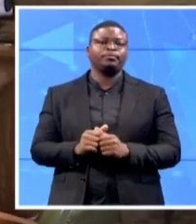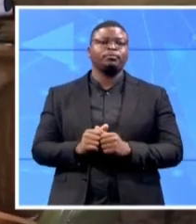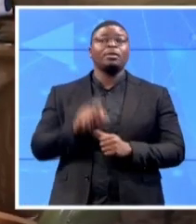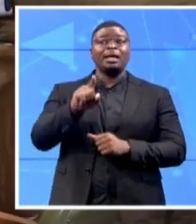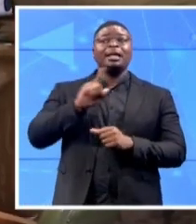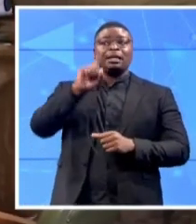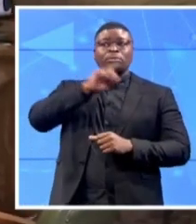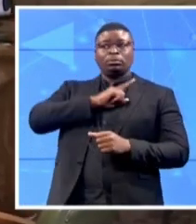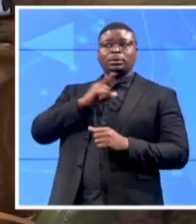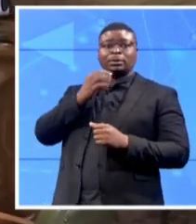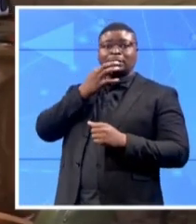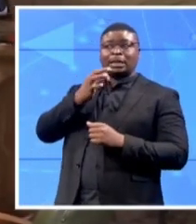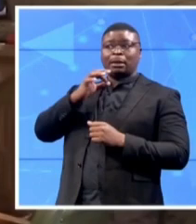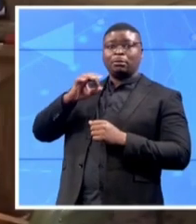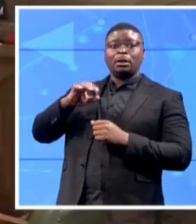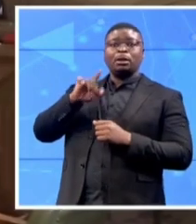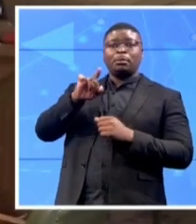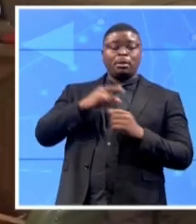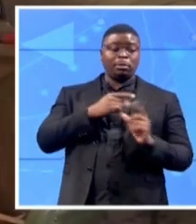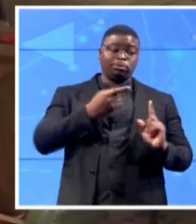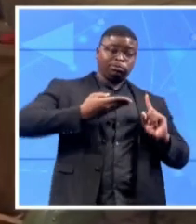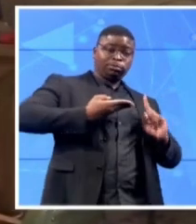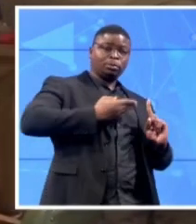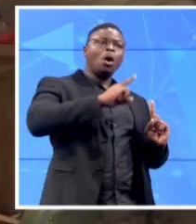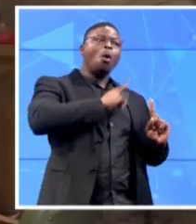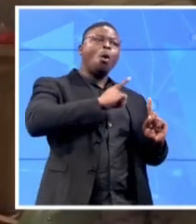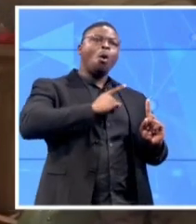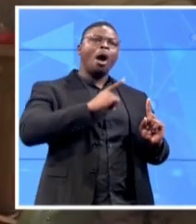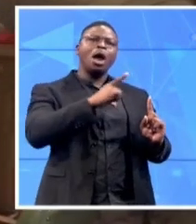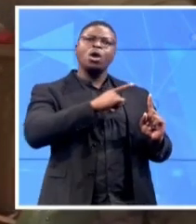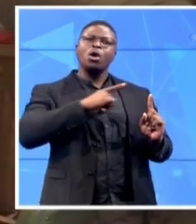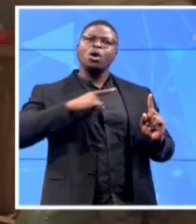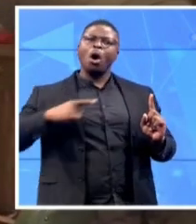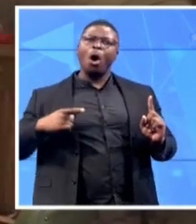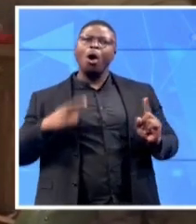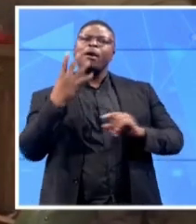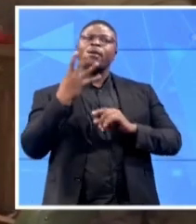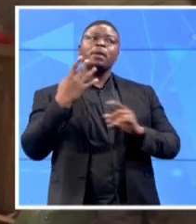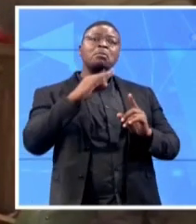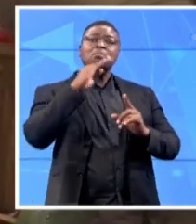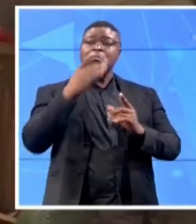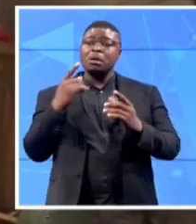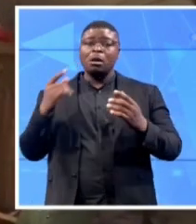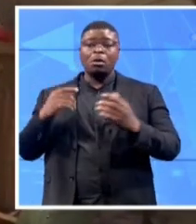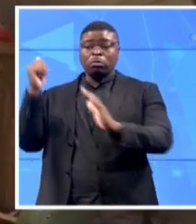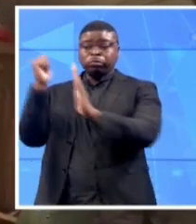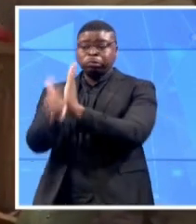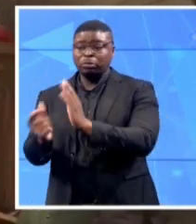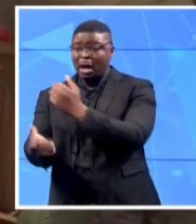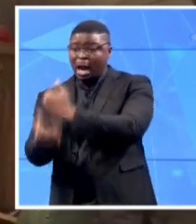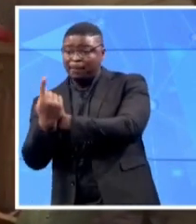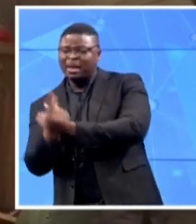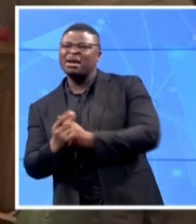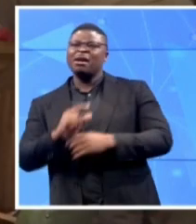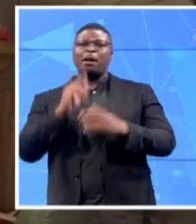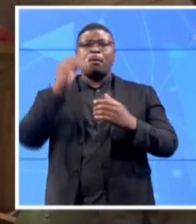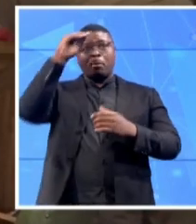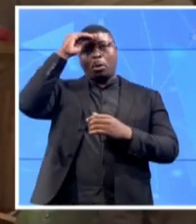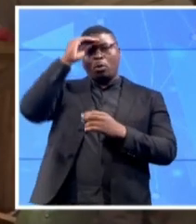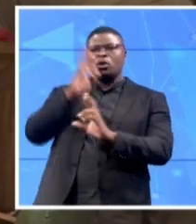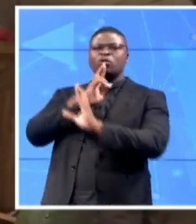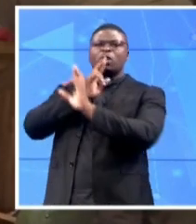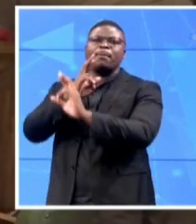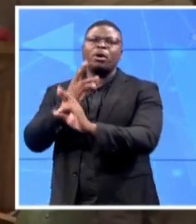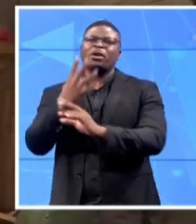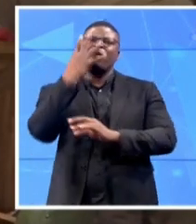he believes that 4 hours after the incident, when he arrived, was that scene not tampered with before. According